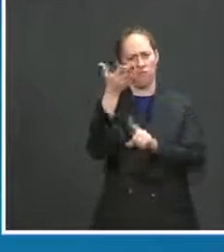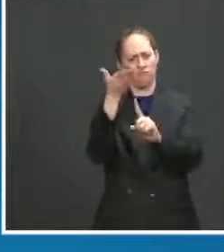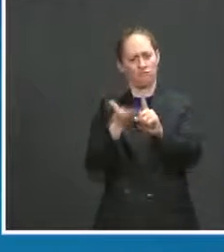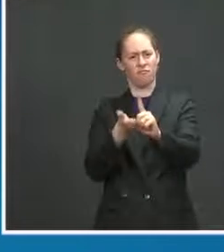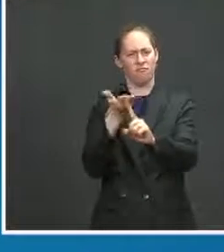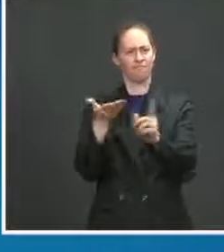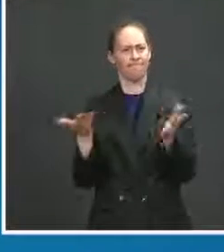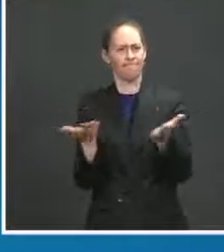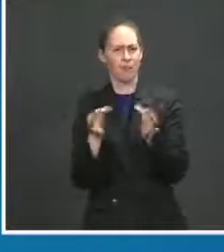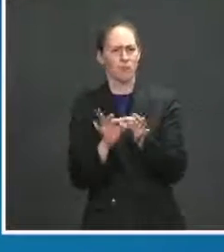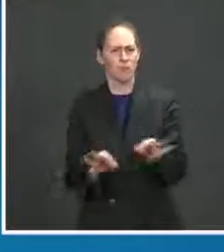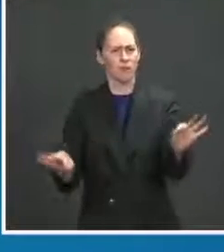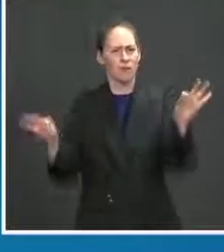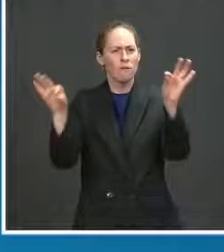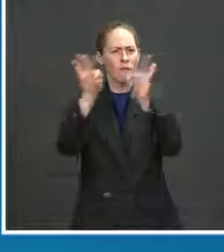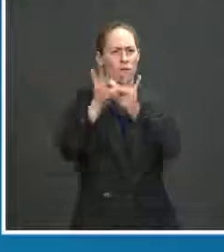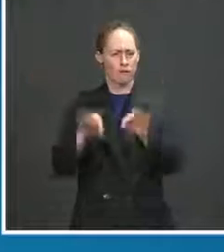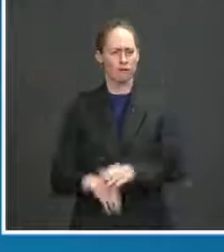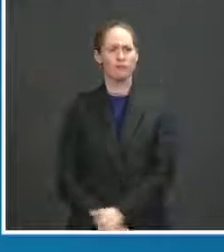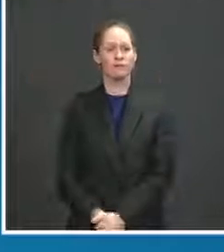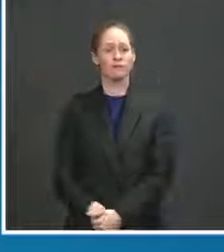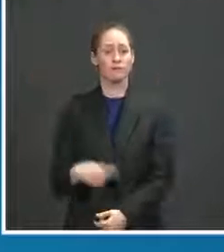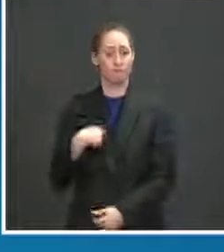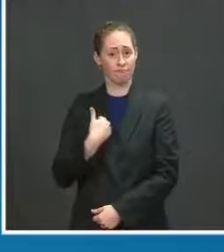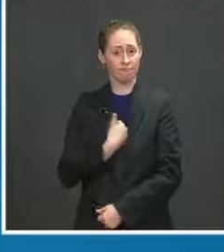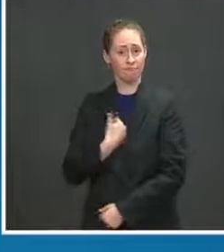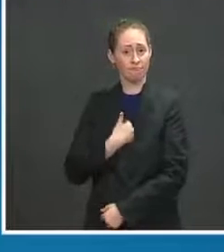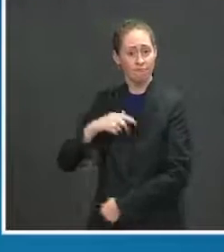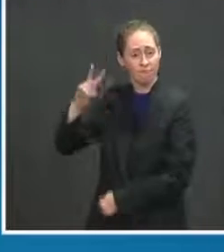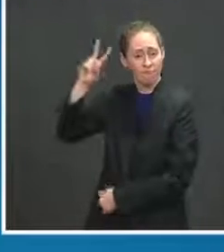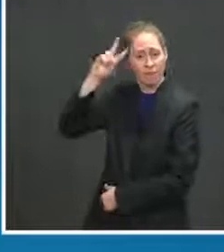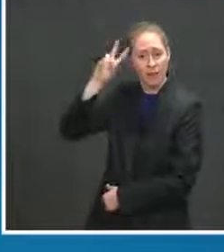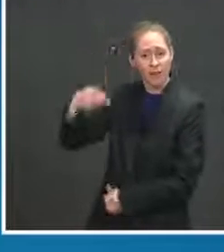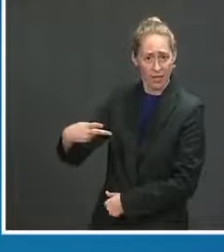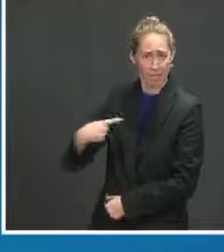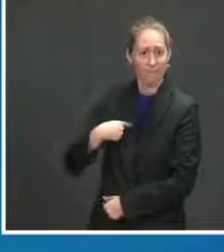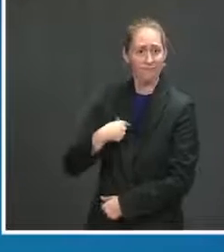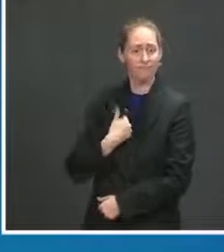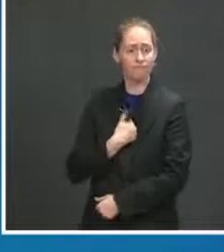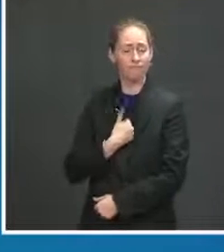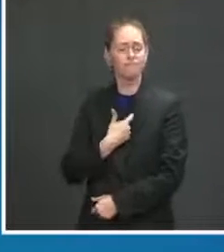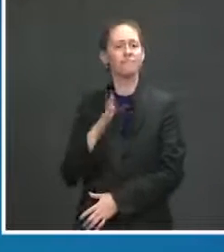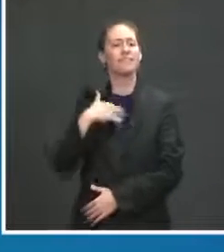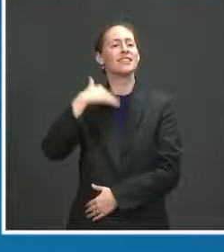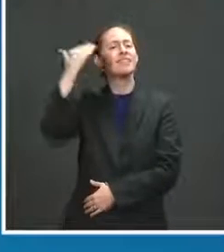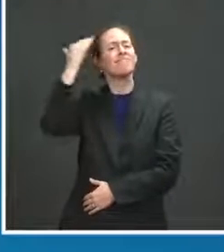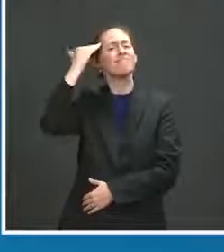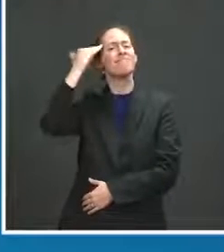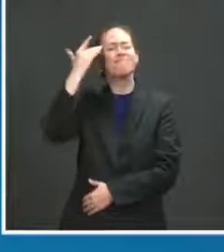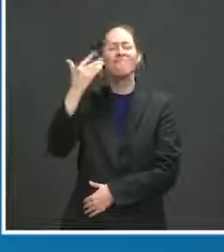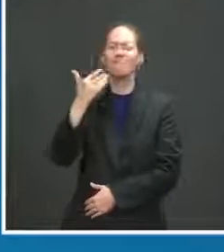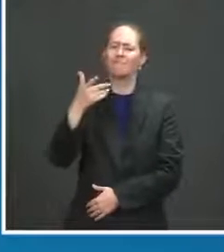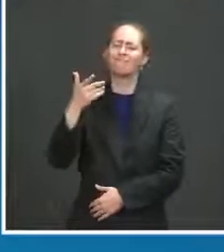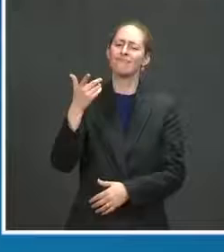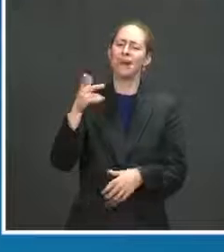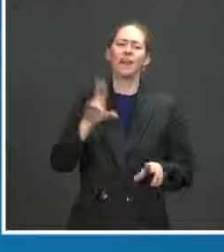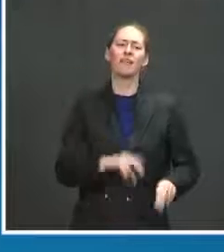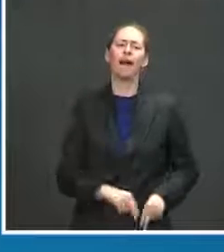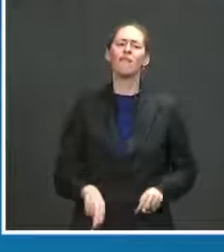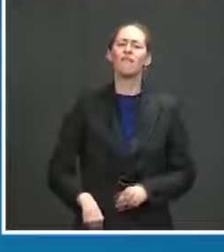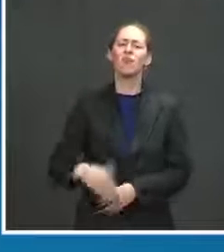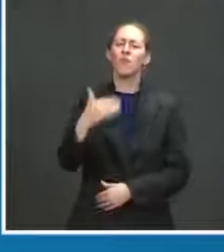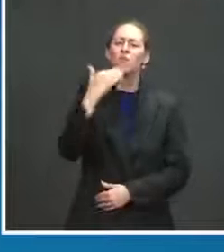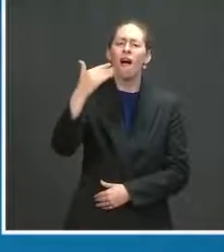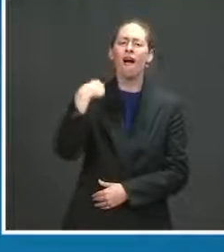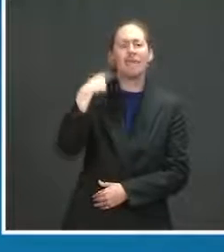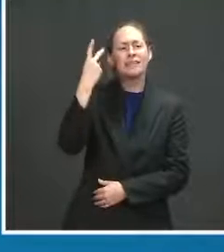As Vice President, I've come to know the United States Navy quite well. Every day, in fact, I'm surrounded by sailors and